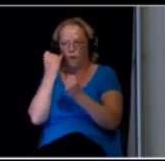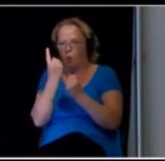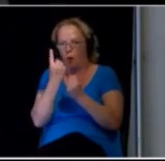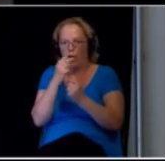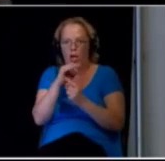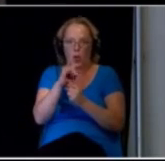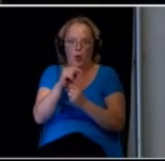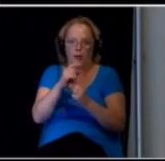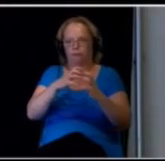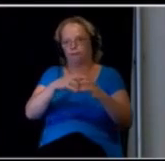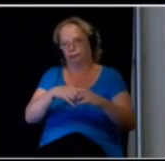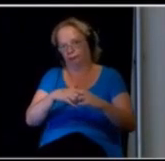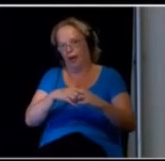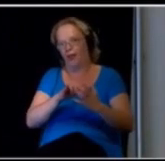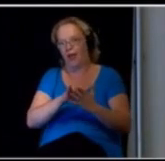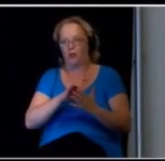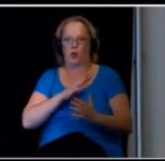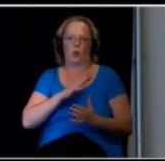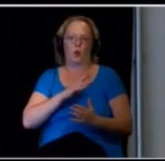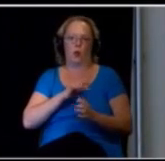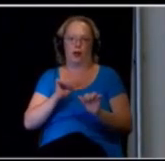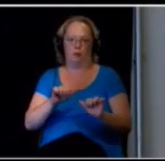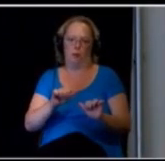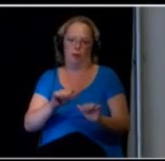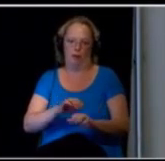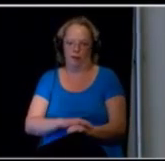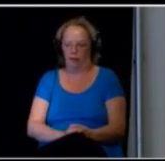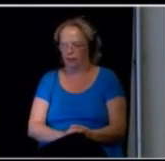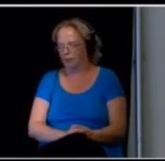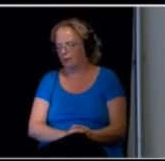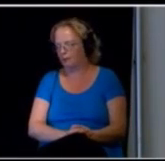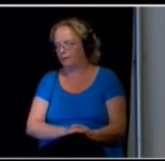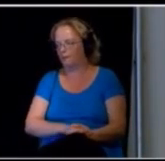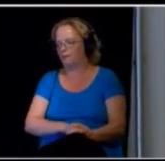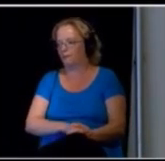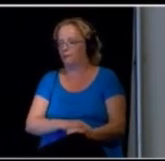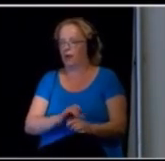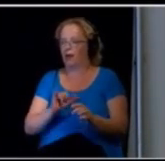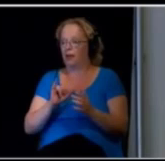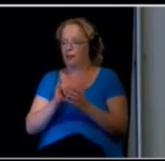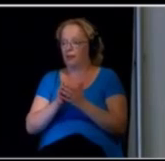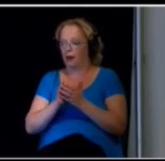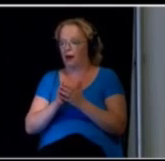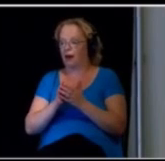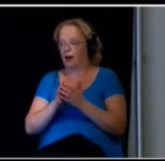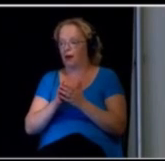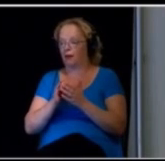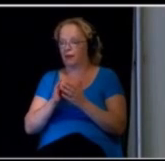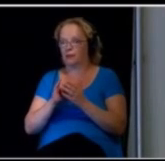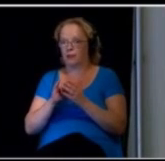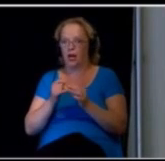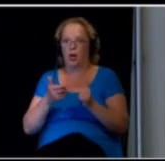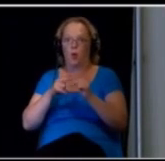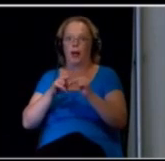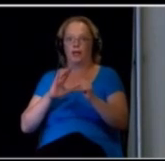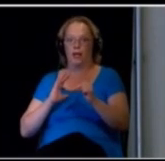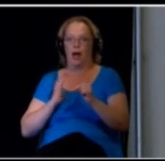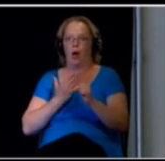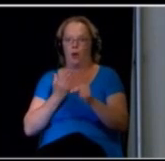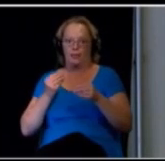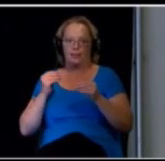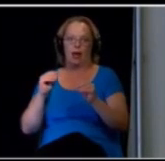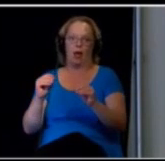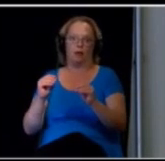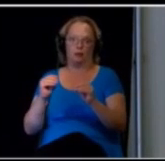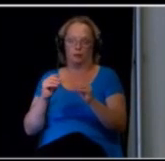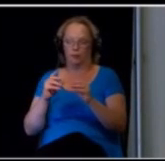pretty cool capability. And certainly this has increased our addressable market quite significantly because there's a